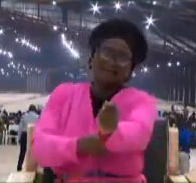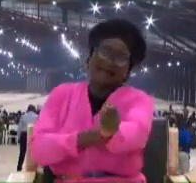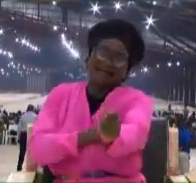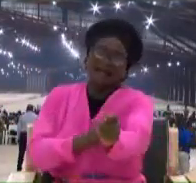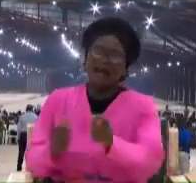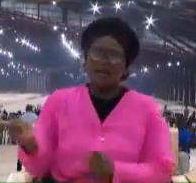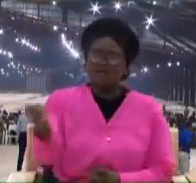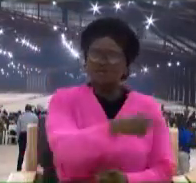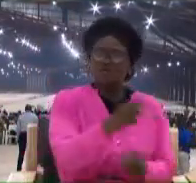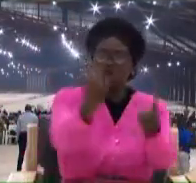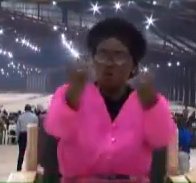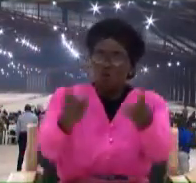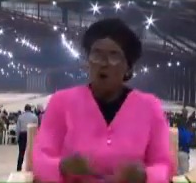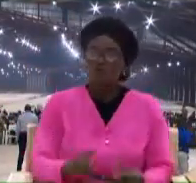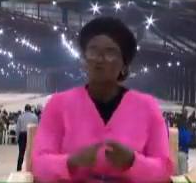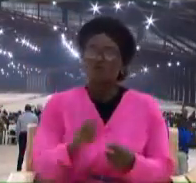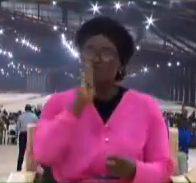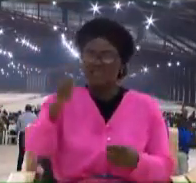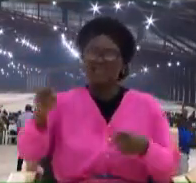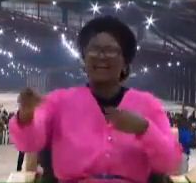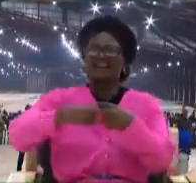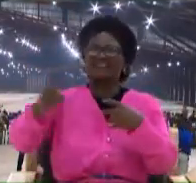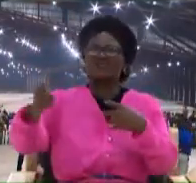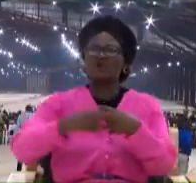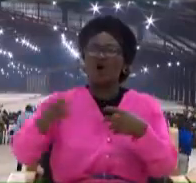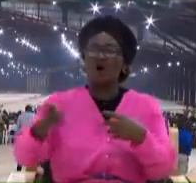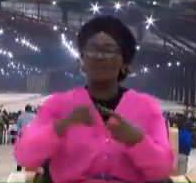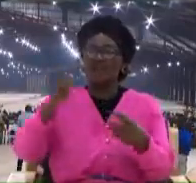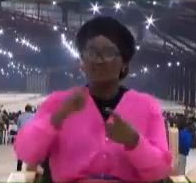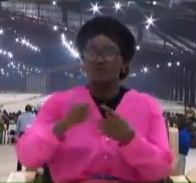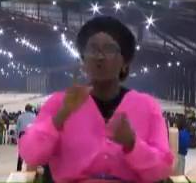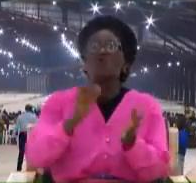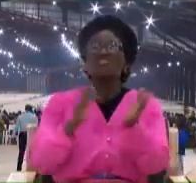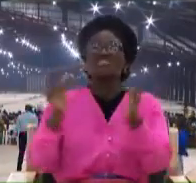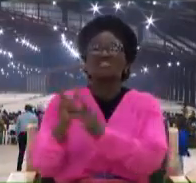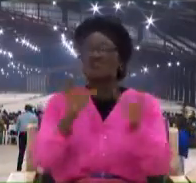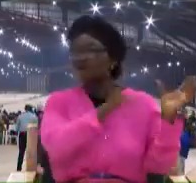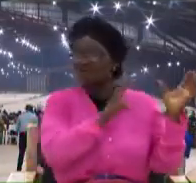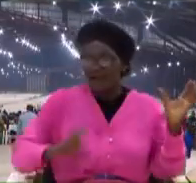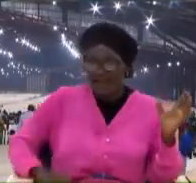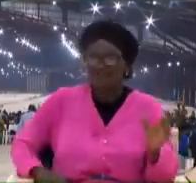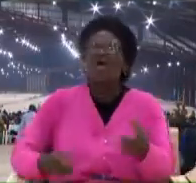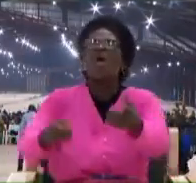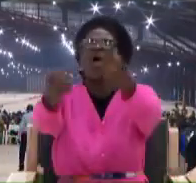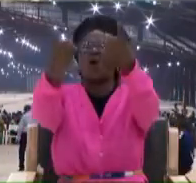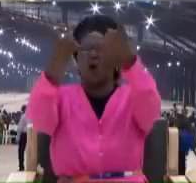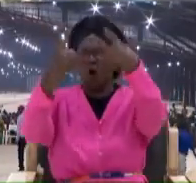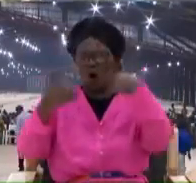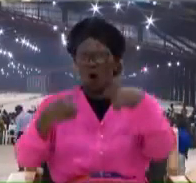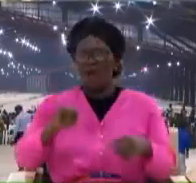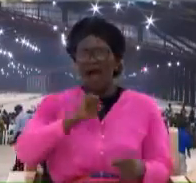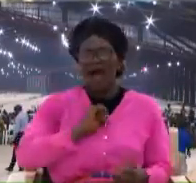come. I'm counting now. One.